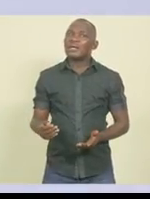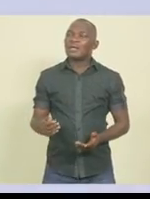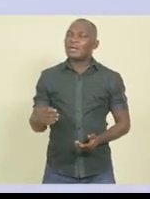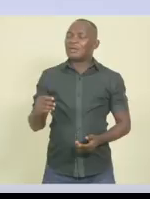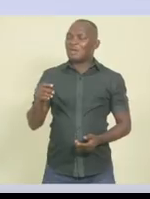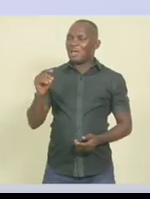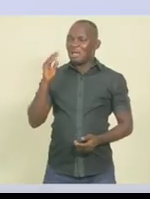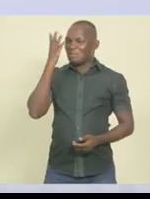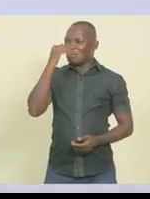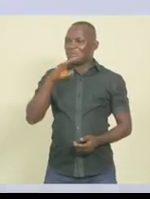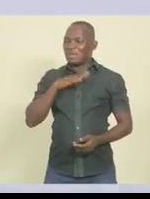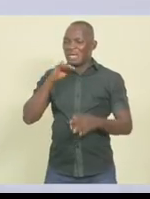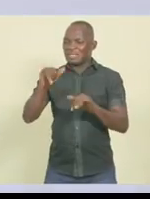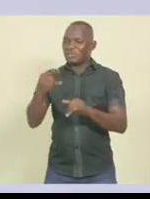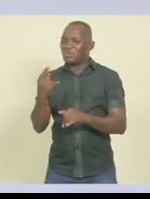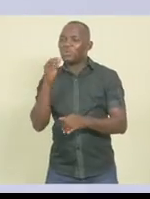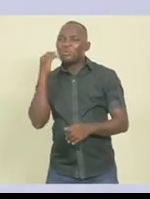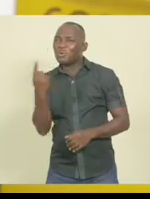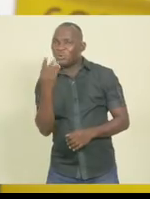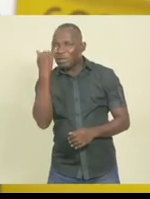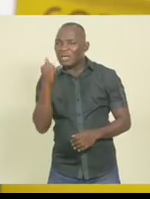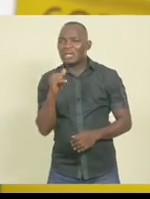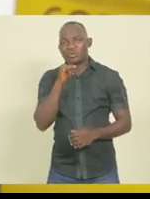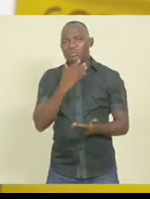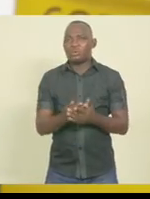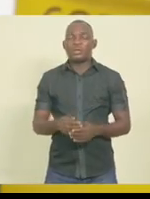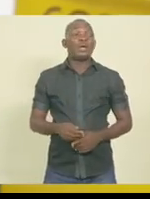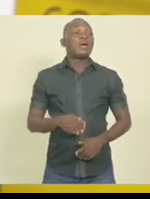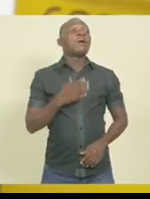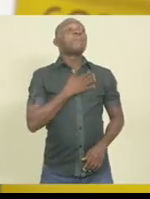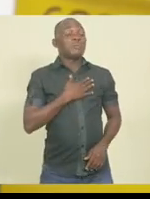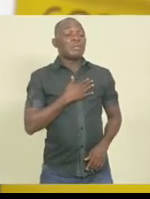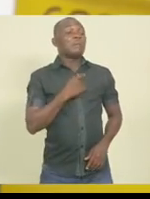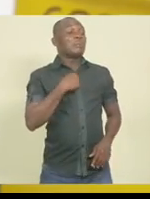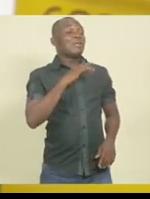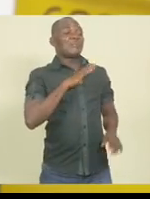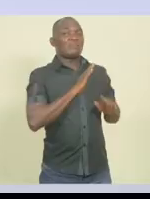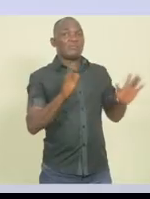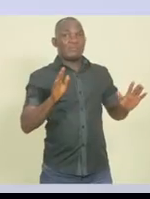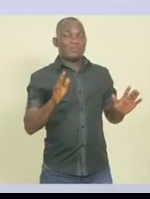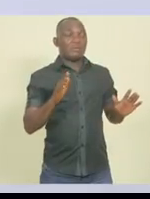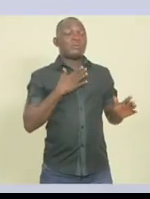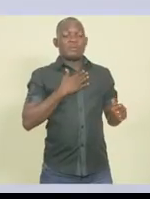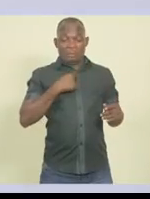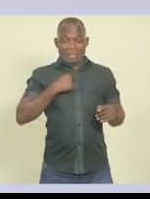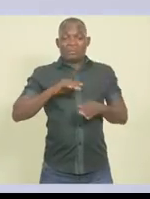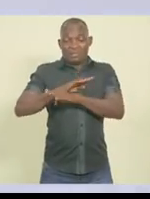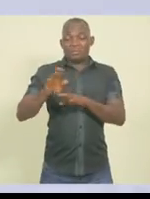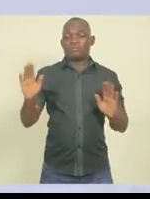Fine man like you shouldn't be home and idle. Like I said, I'm fine. And if you don't mind, I'm busy.